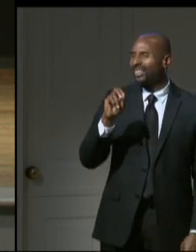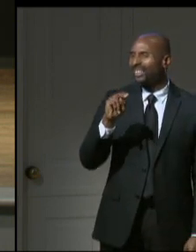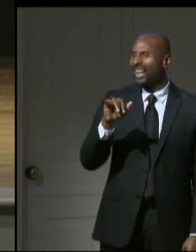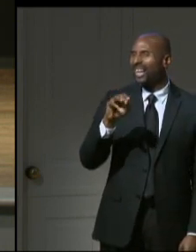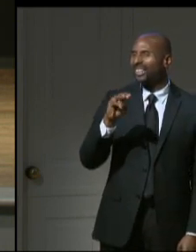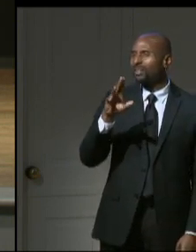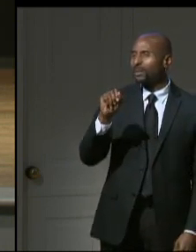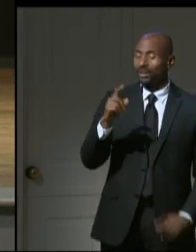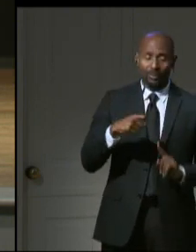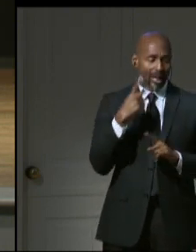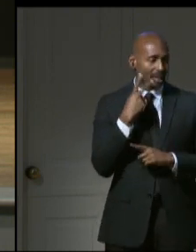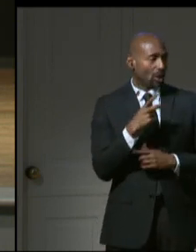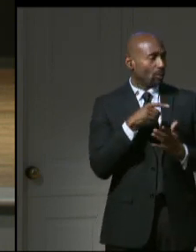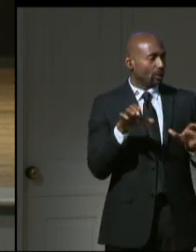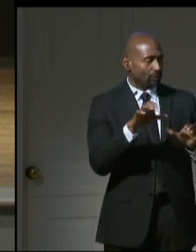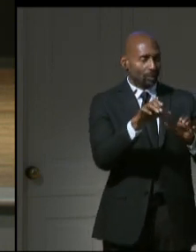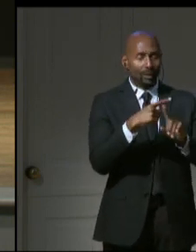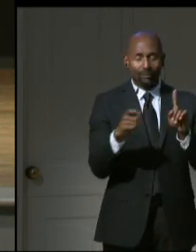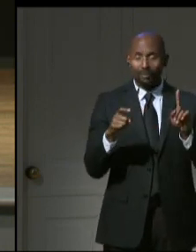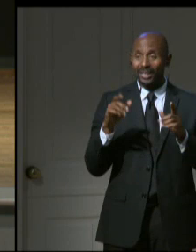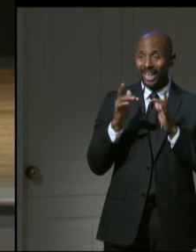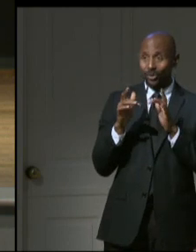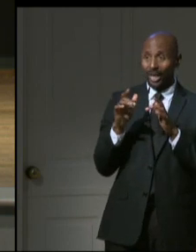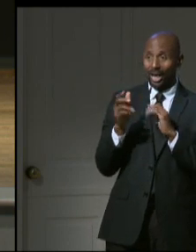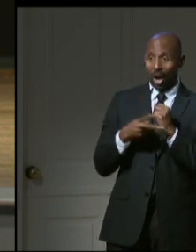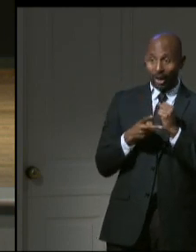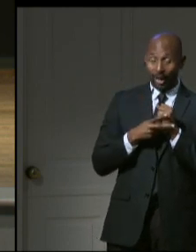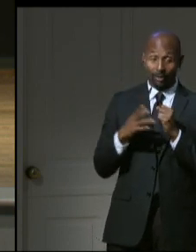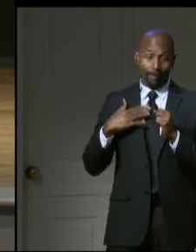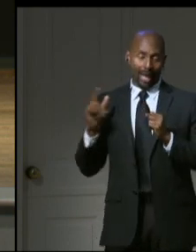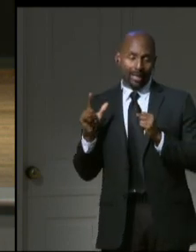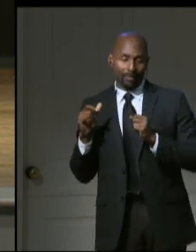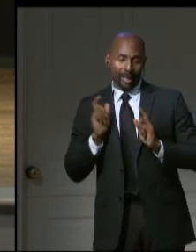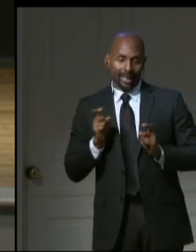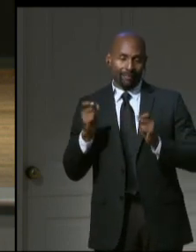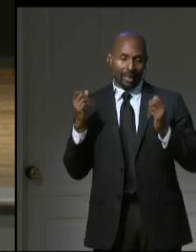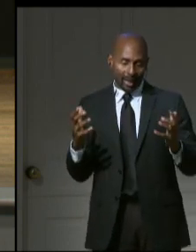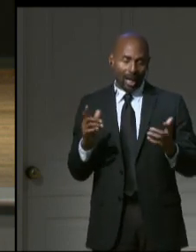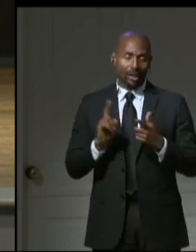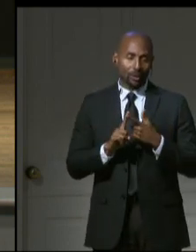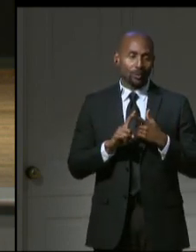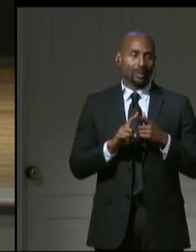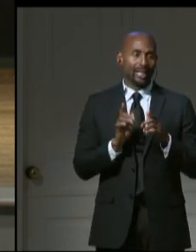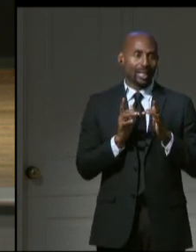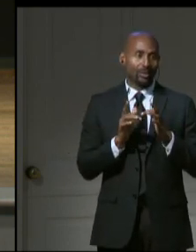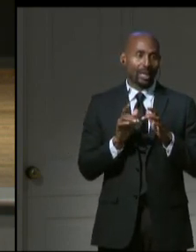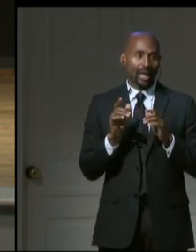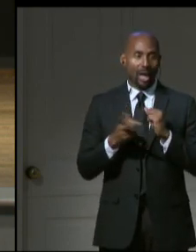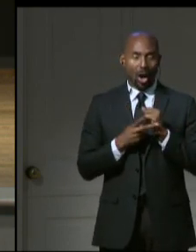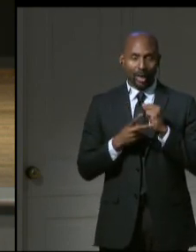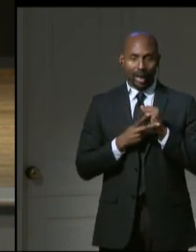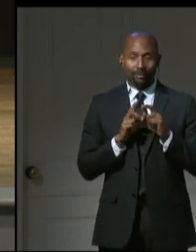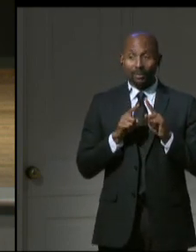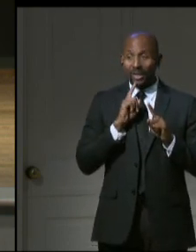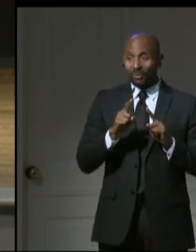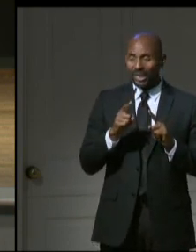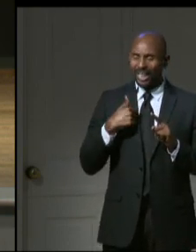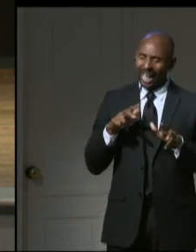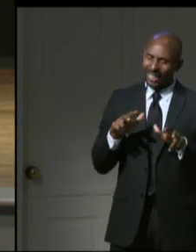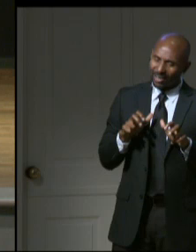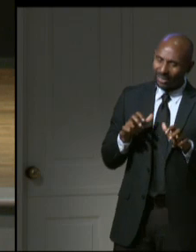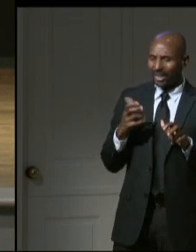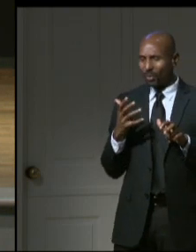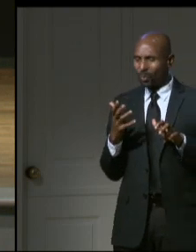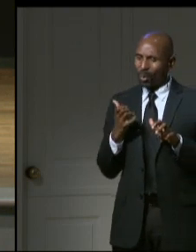from the Internet Archive, and my library is a heavy contributor to the Internet Archive, I selfishly want not attribution,